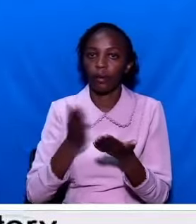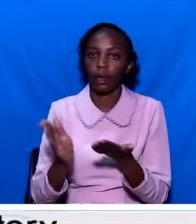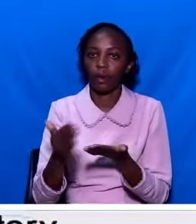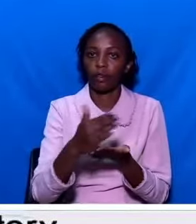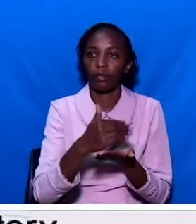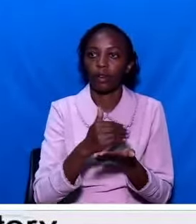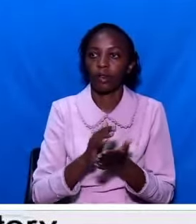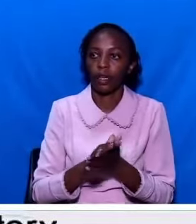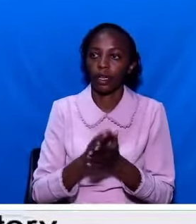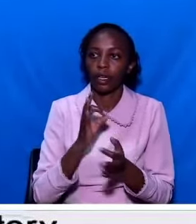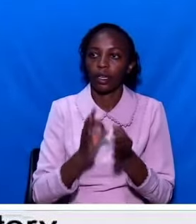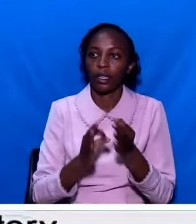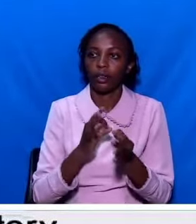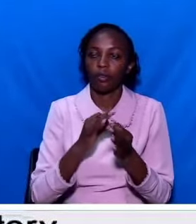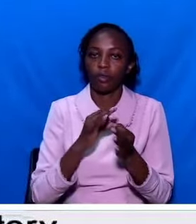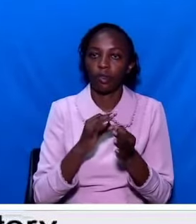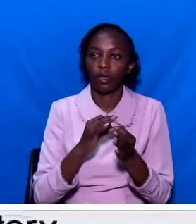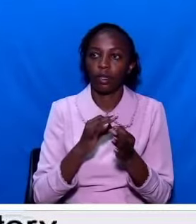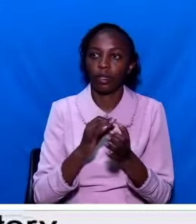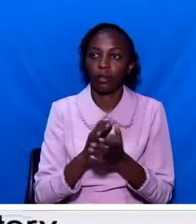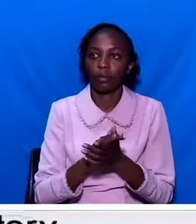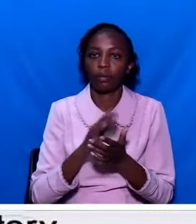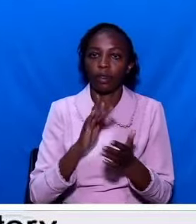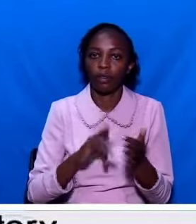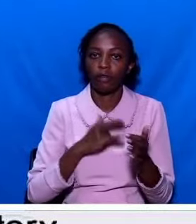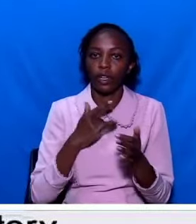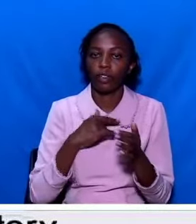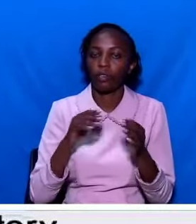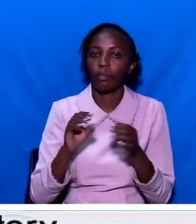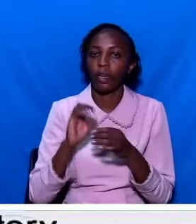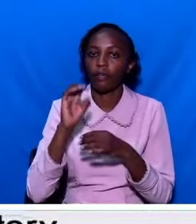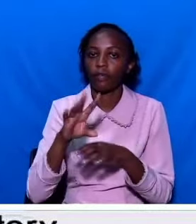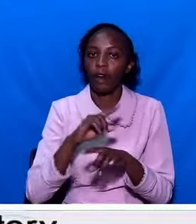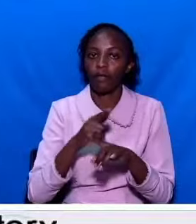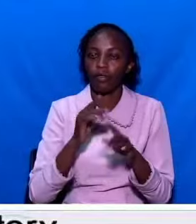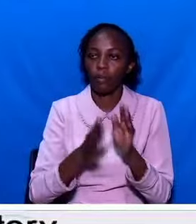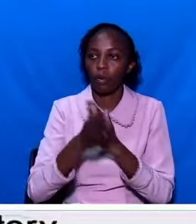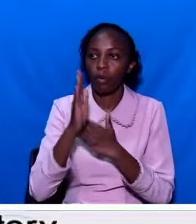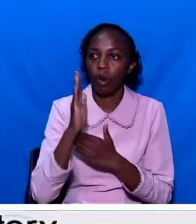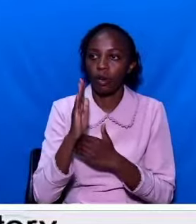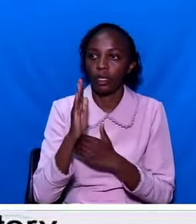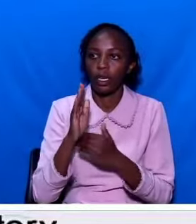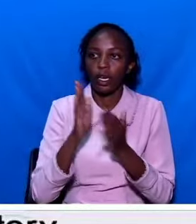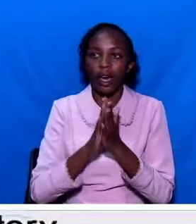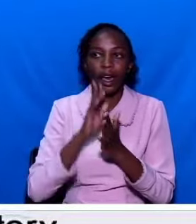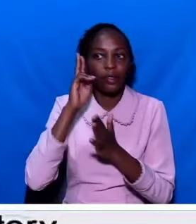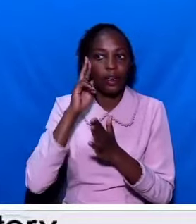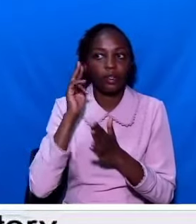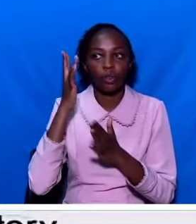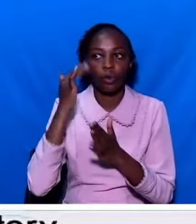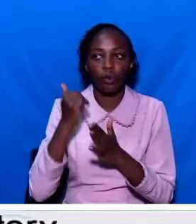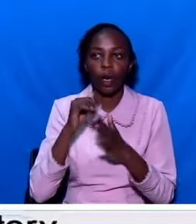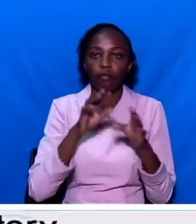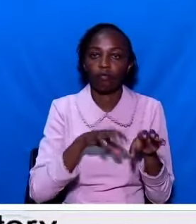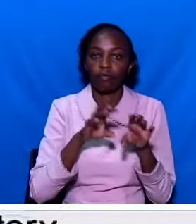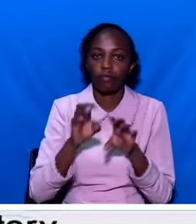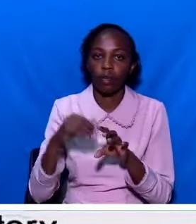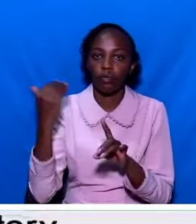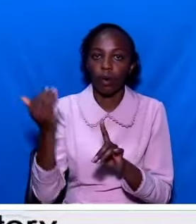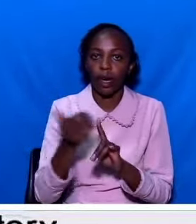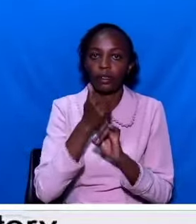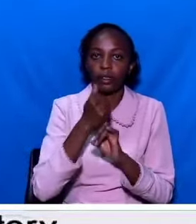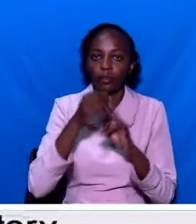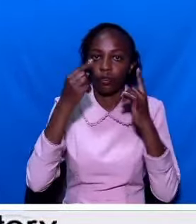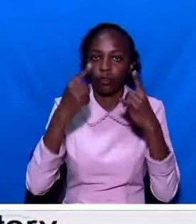that you've been so distant from God, and that the reason why you're struggling to attain victory is